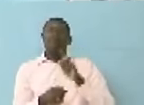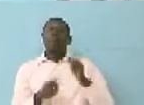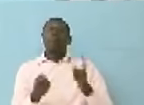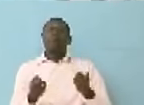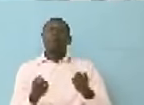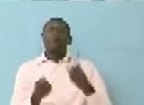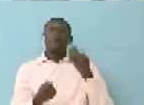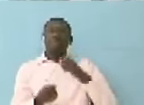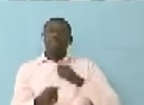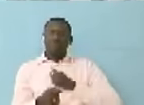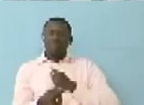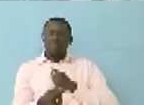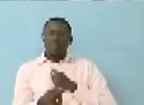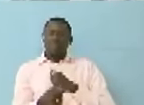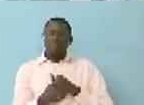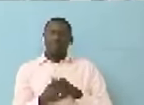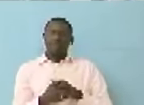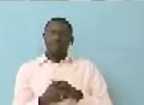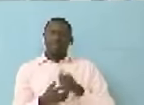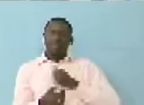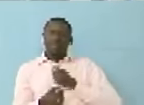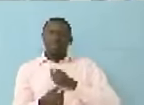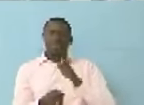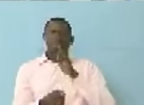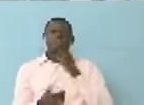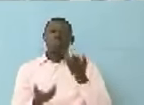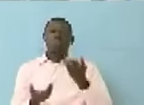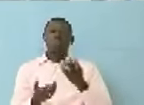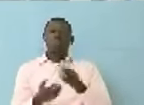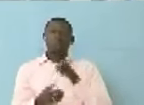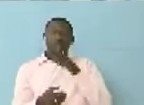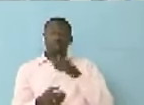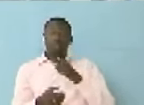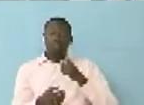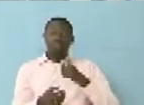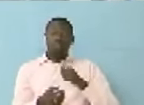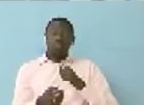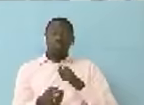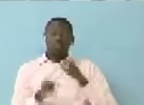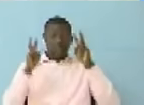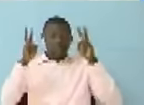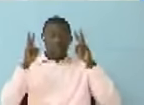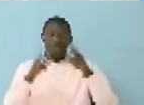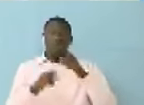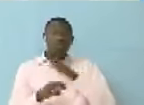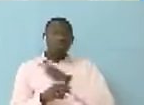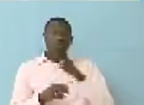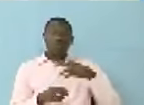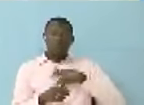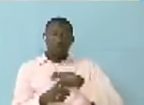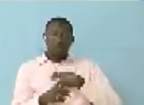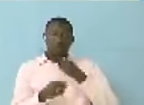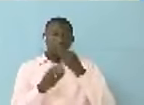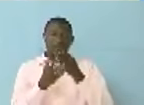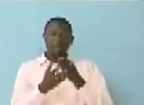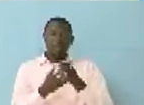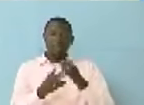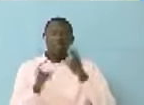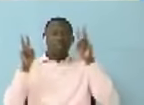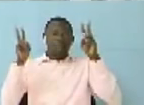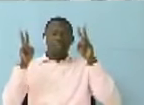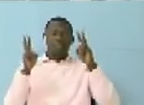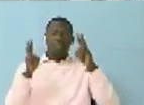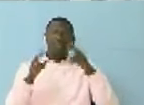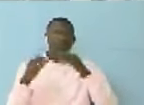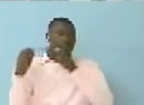it, General. Don't use that word. Afraid of who? Yahya Jammeh. You would not say that Yahya Jammeh was afraid of Yahya Jammeh responsible. That. Afraid of